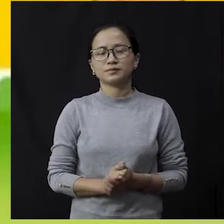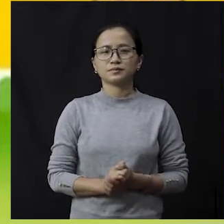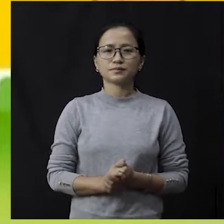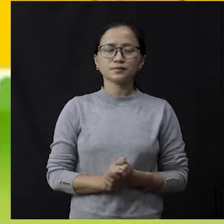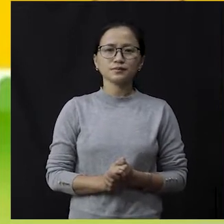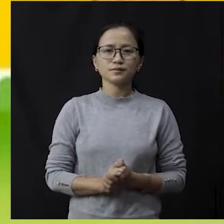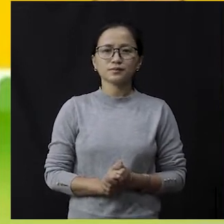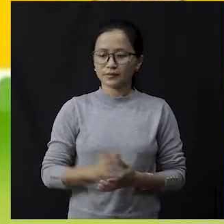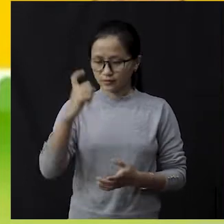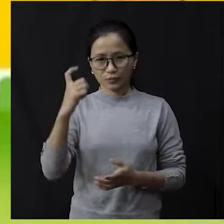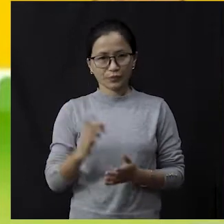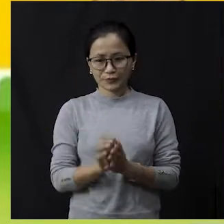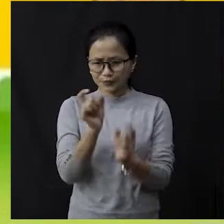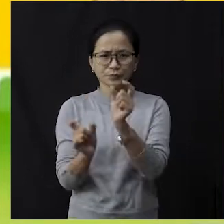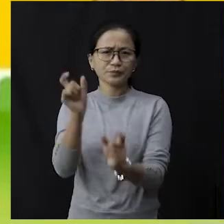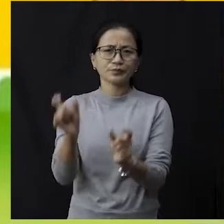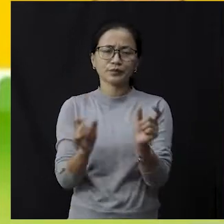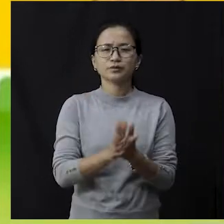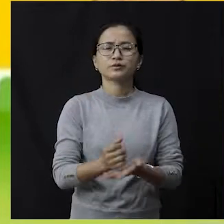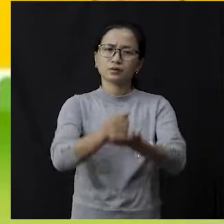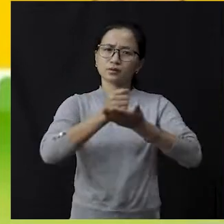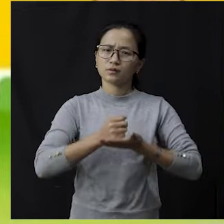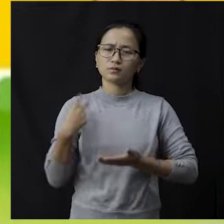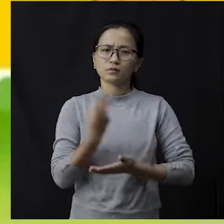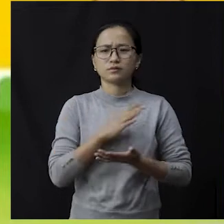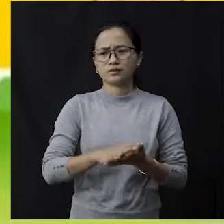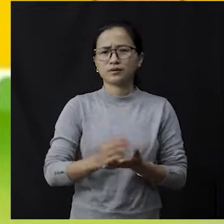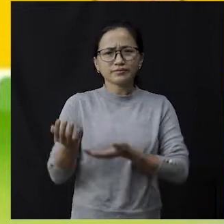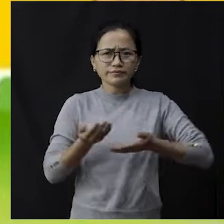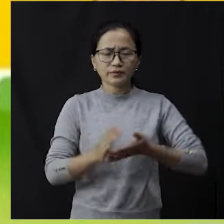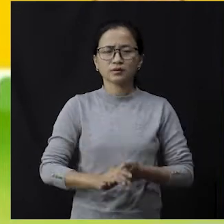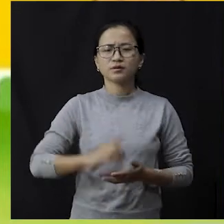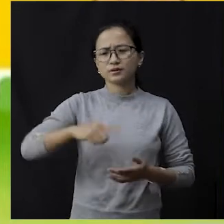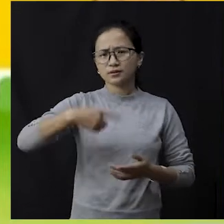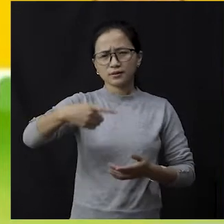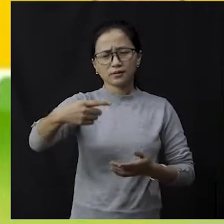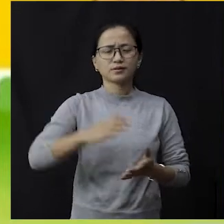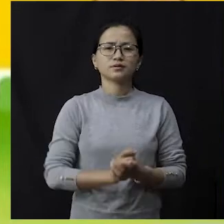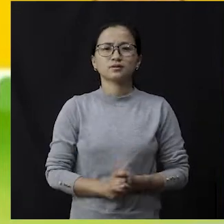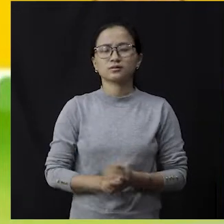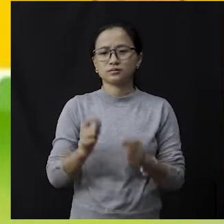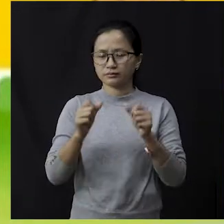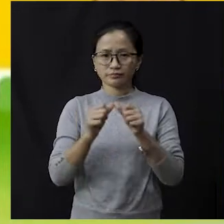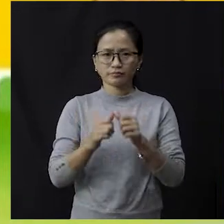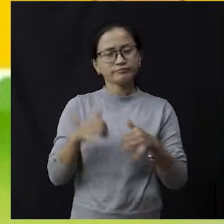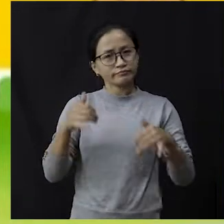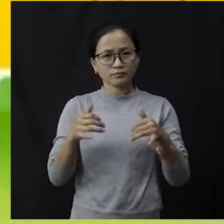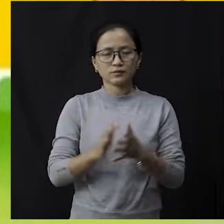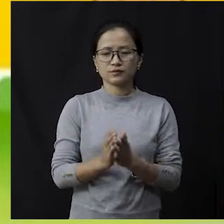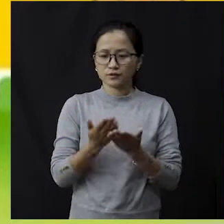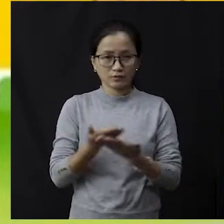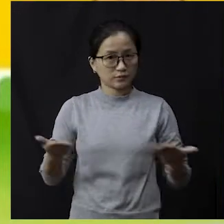by ourselves. We need people to help us to carry out our daily activities. We need someone